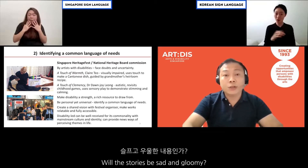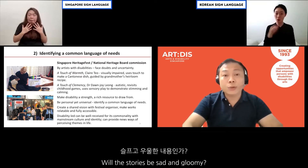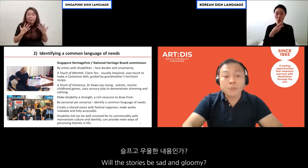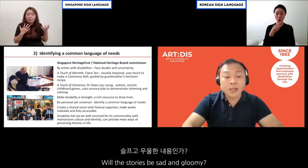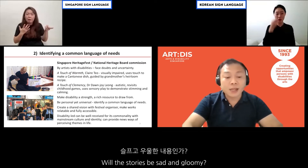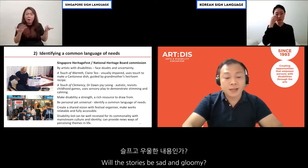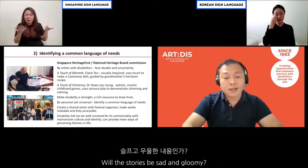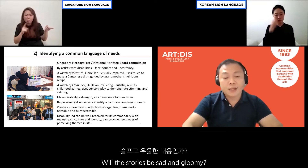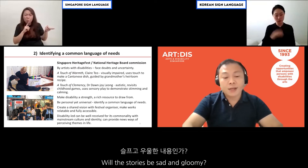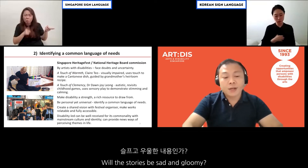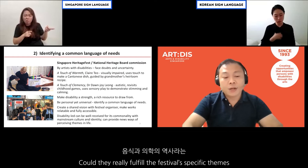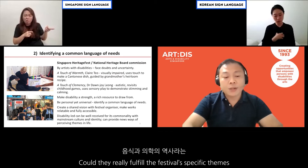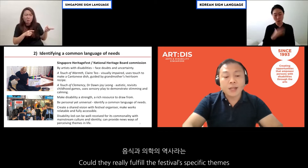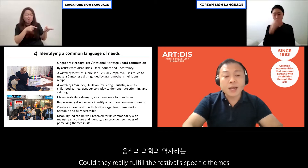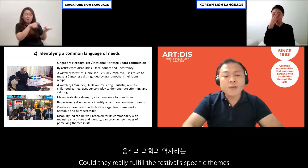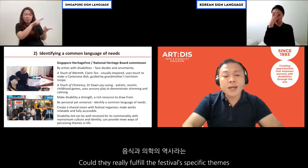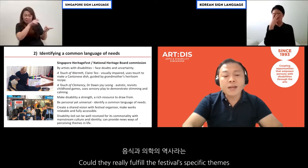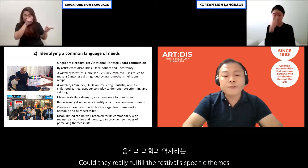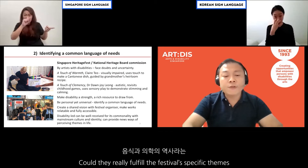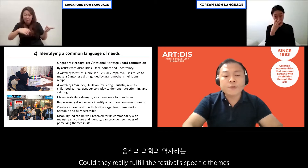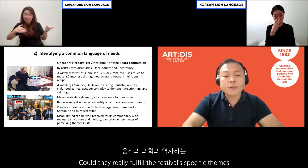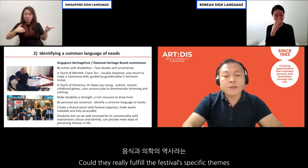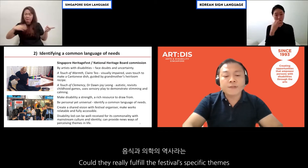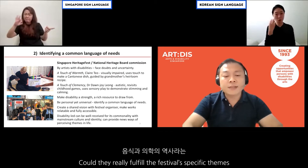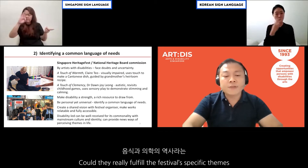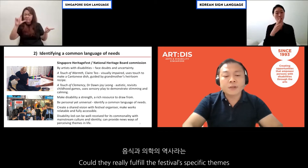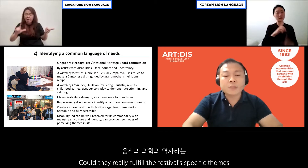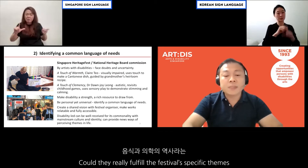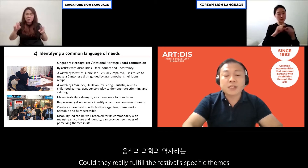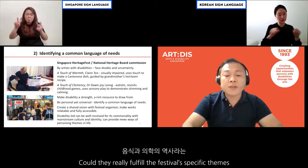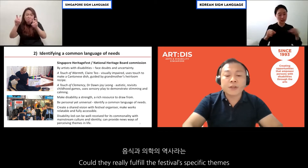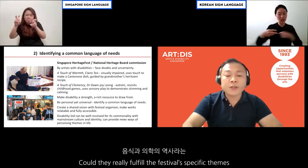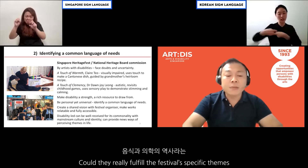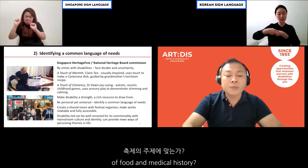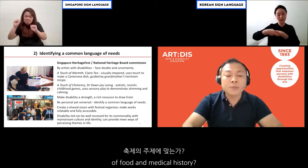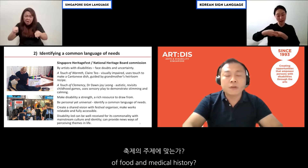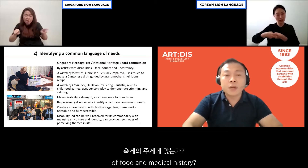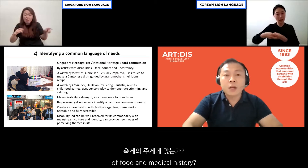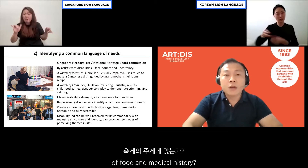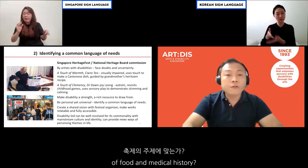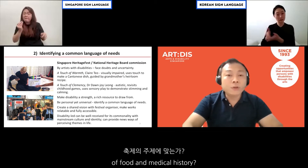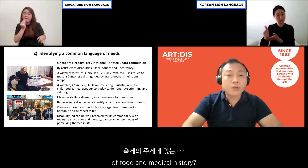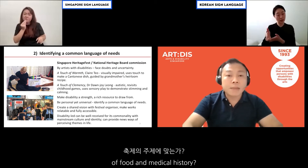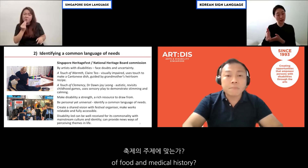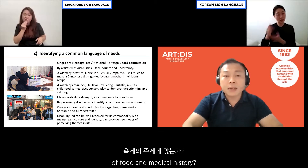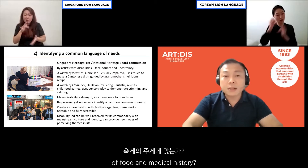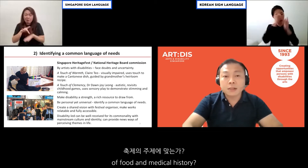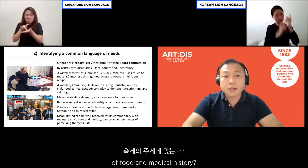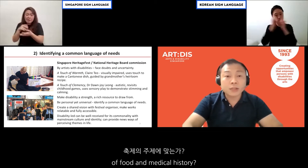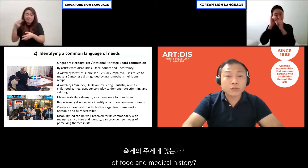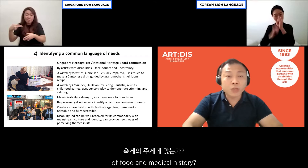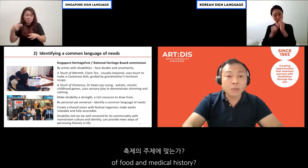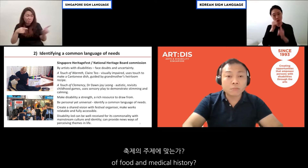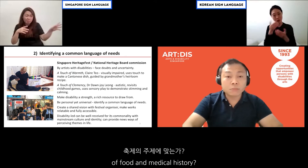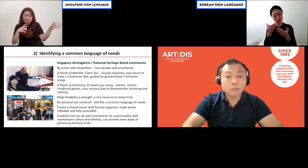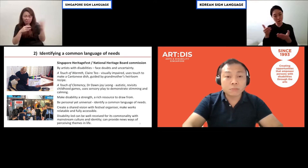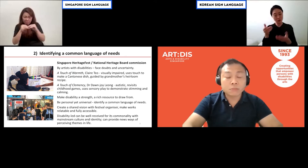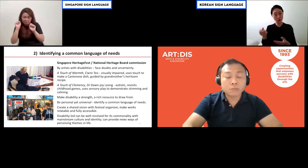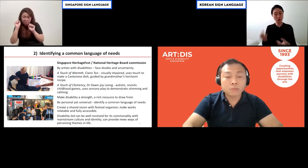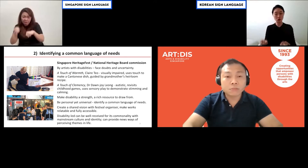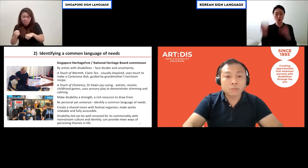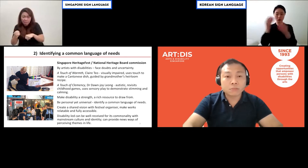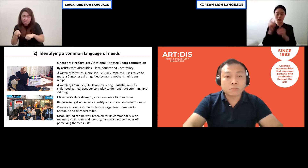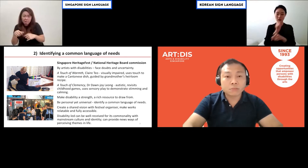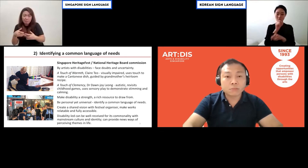and gloomy? Could they really fulfill the festival's specific themes of food and medical history?